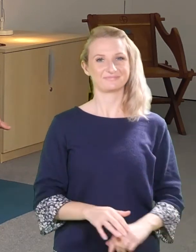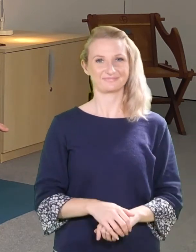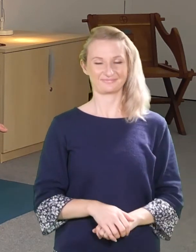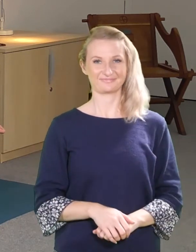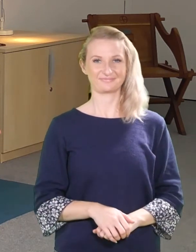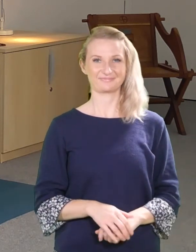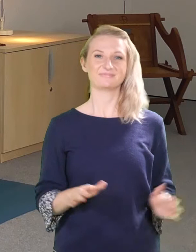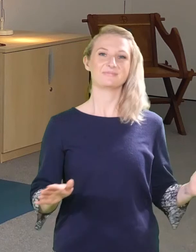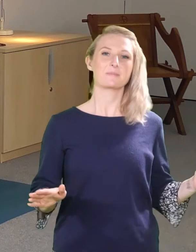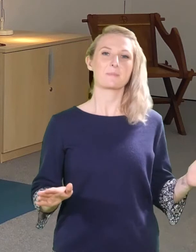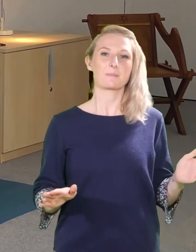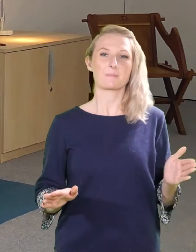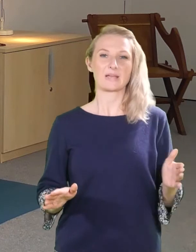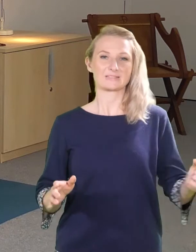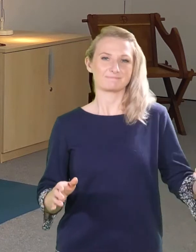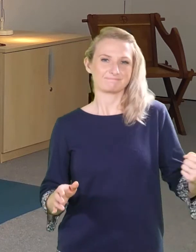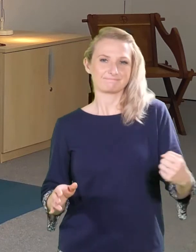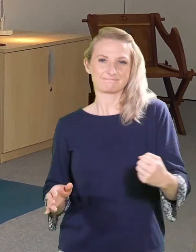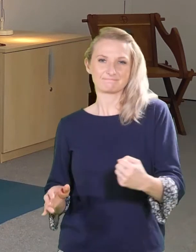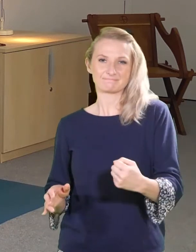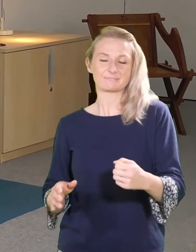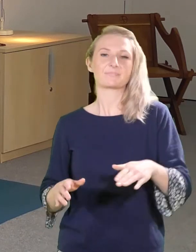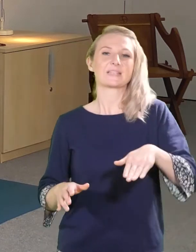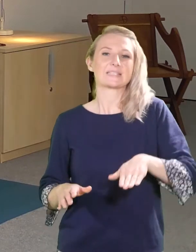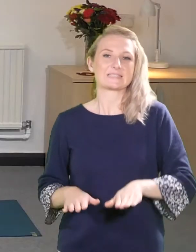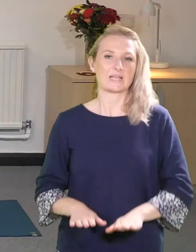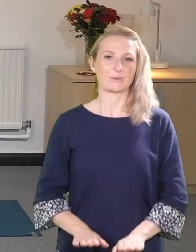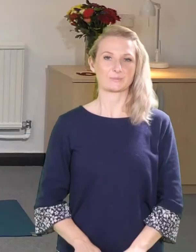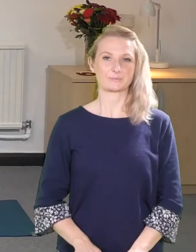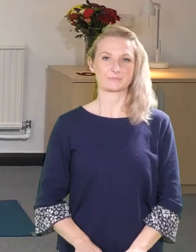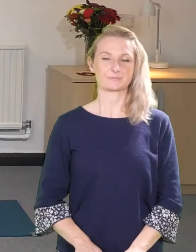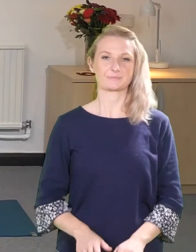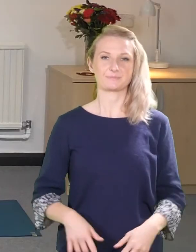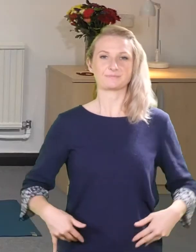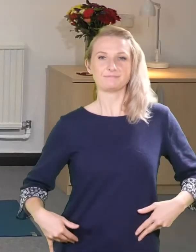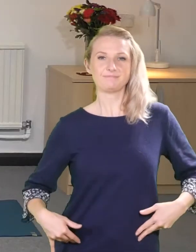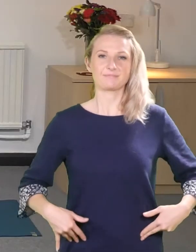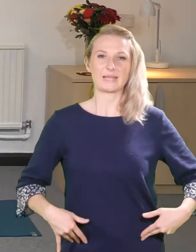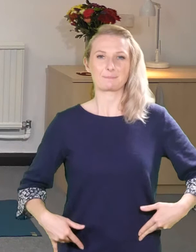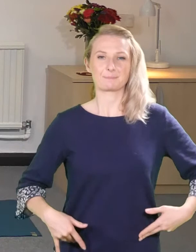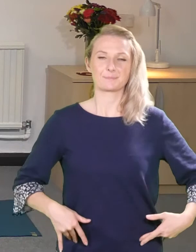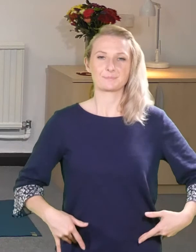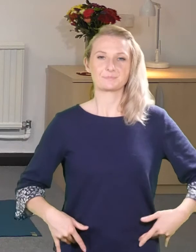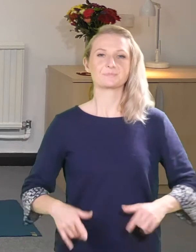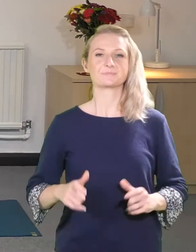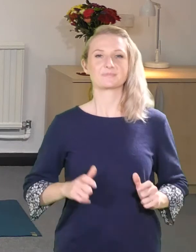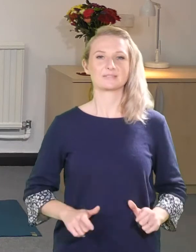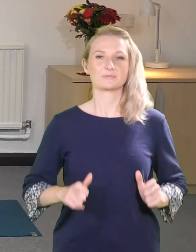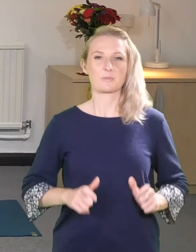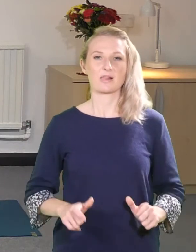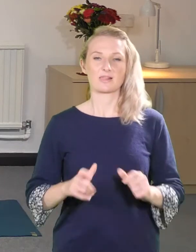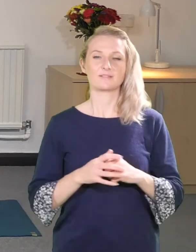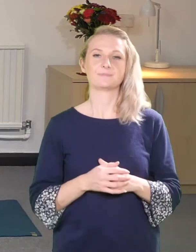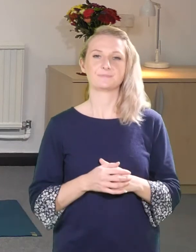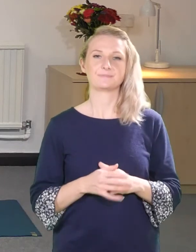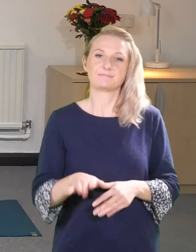Taking the leg back to the center and then bringing it down. Easing out your hips. Bringing both feet